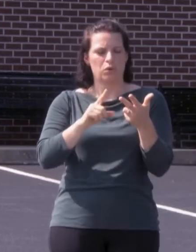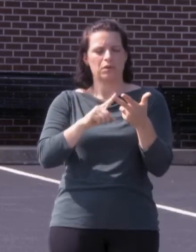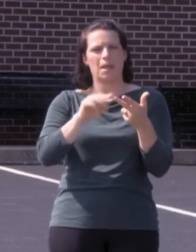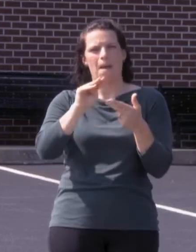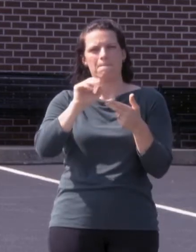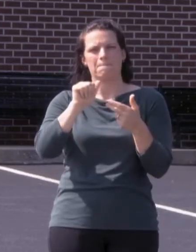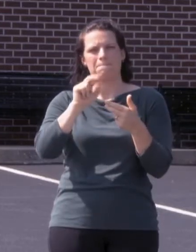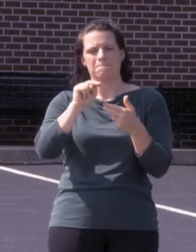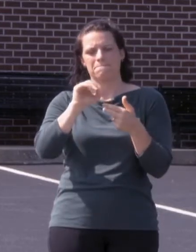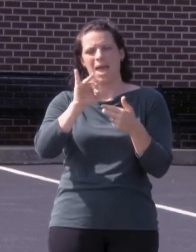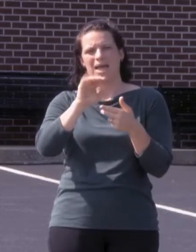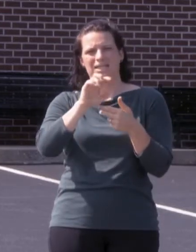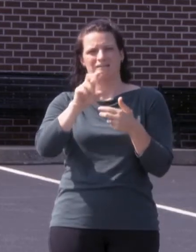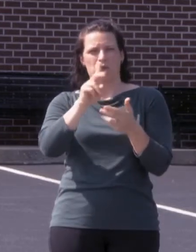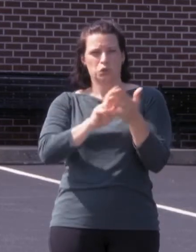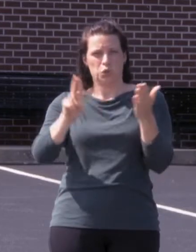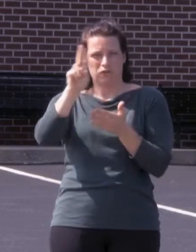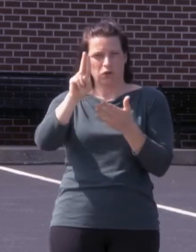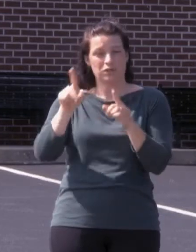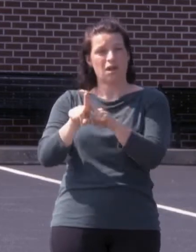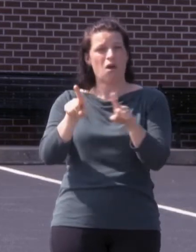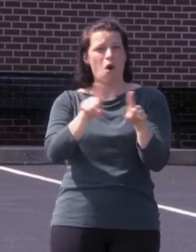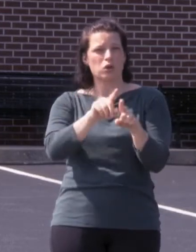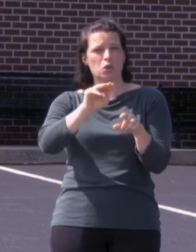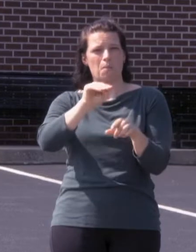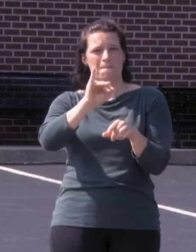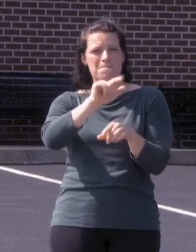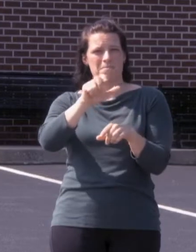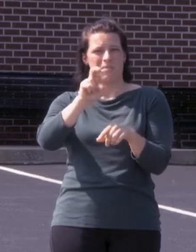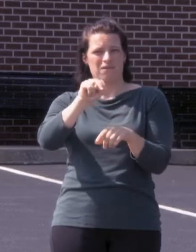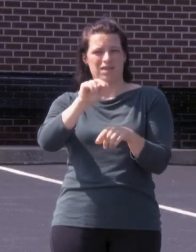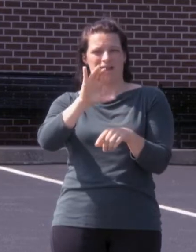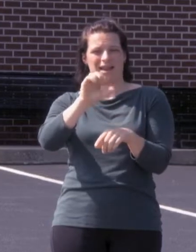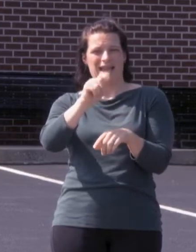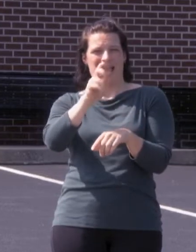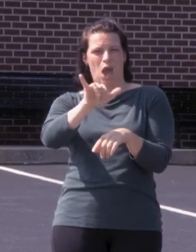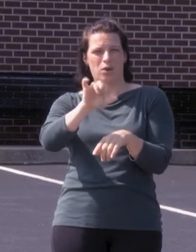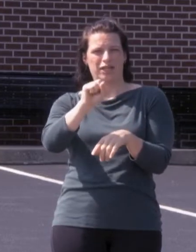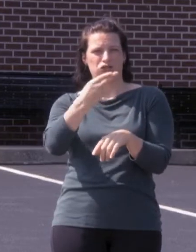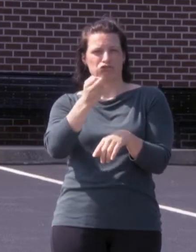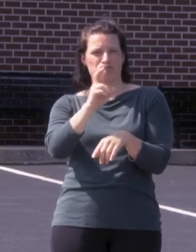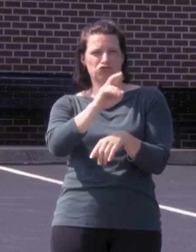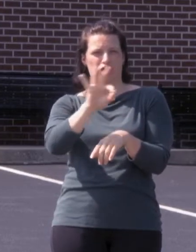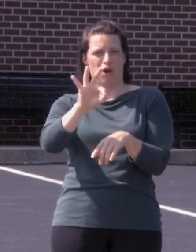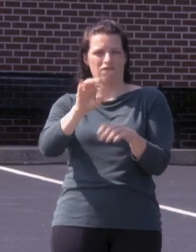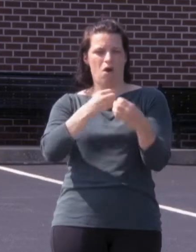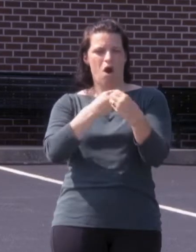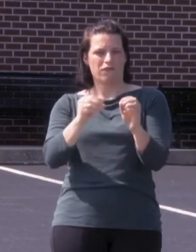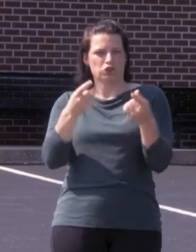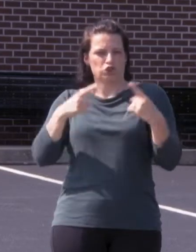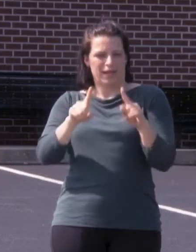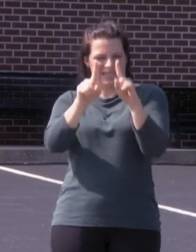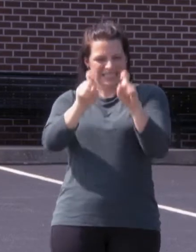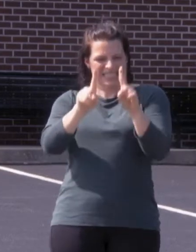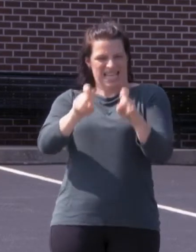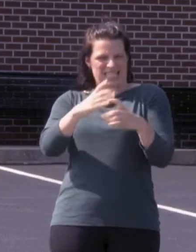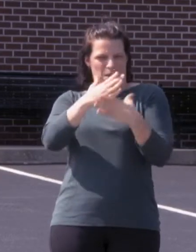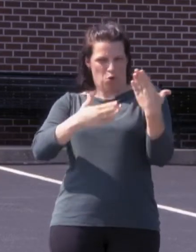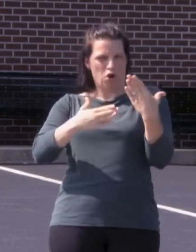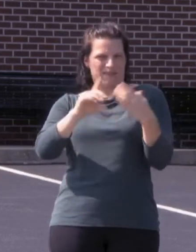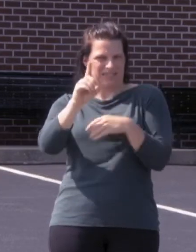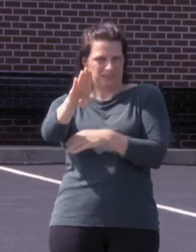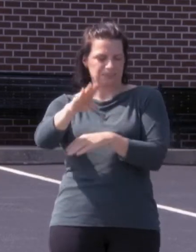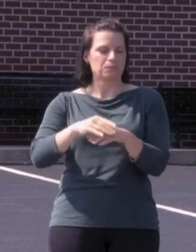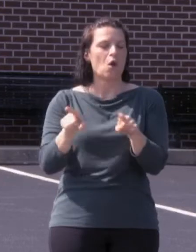University Police Department, and Mifflin County Sheriff's Office for their participation during the testing phase of the database. I also want